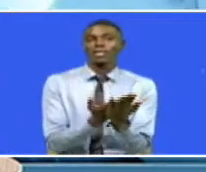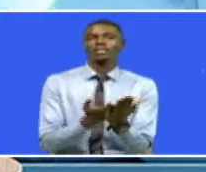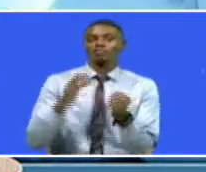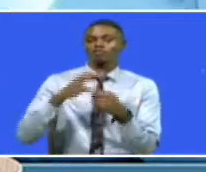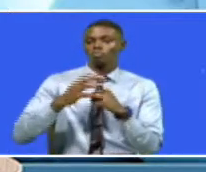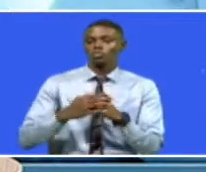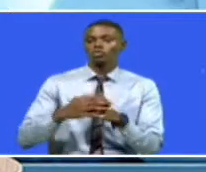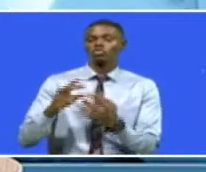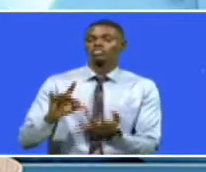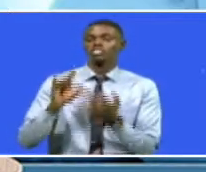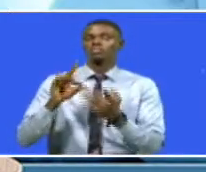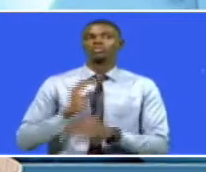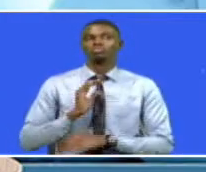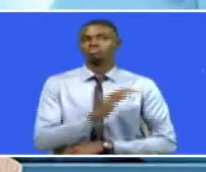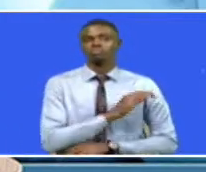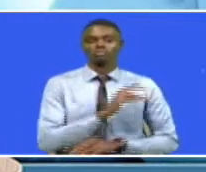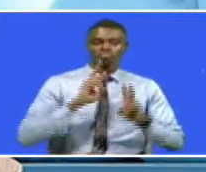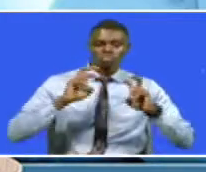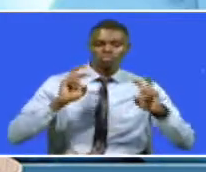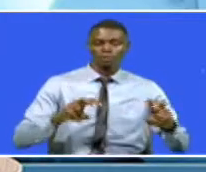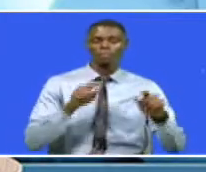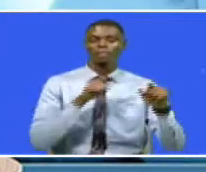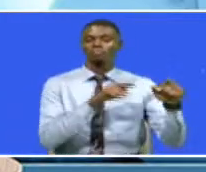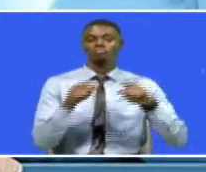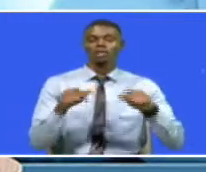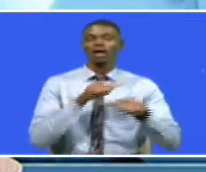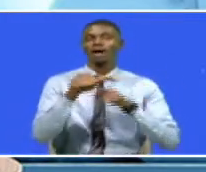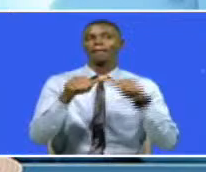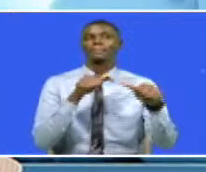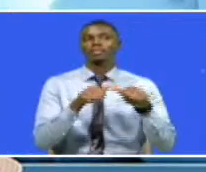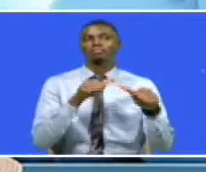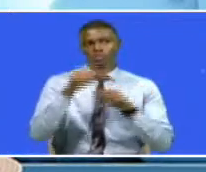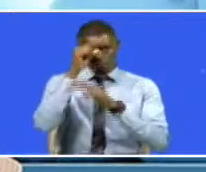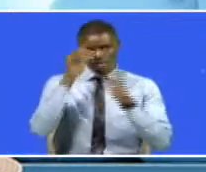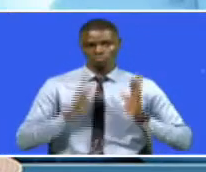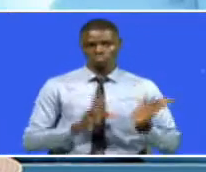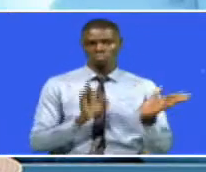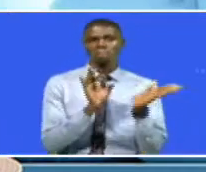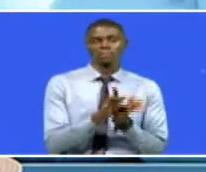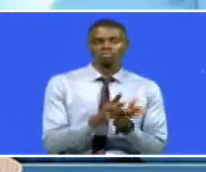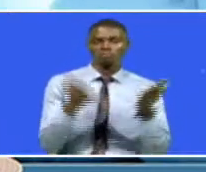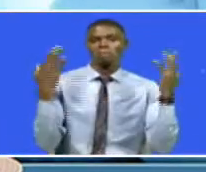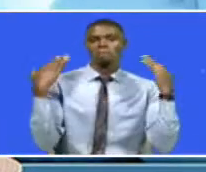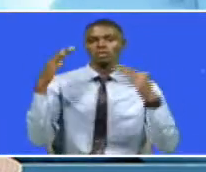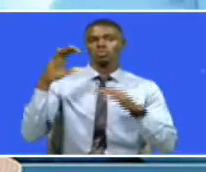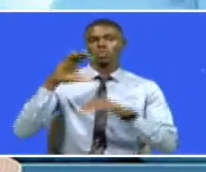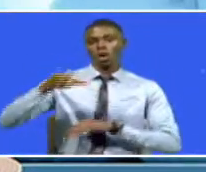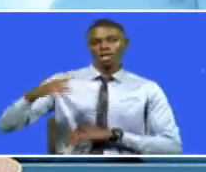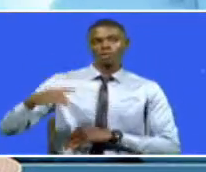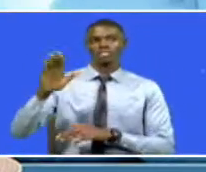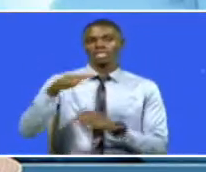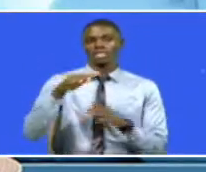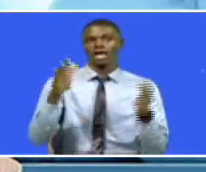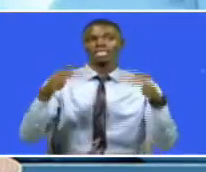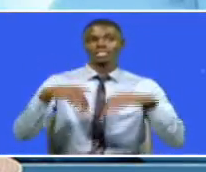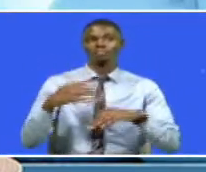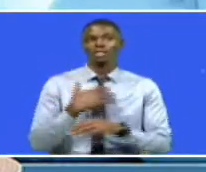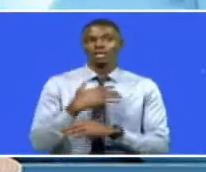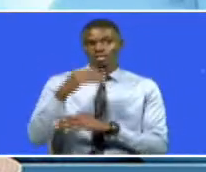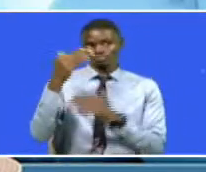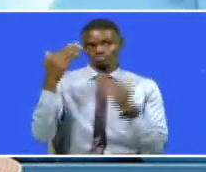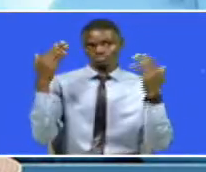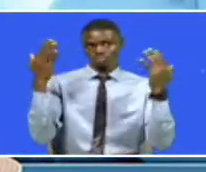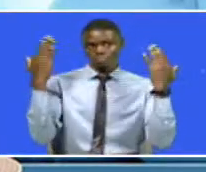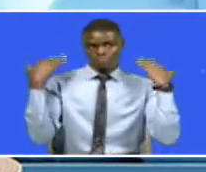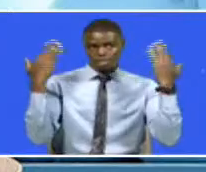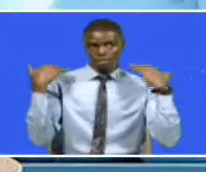committee to investigate charges leveled against the besieged governor that saw her impeached by the Meru County Assembly. Kawira and the Meru County Assembly